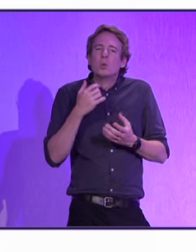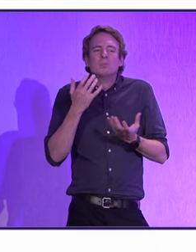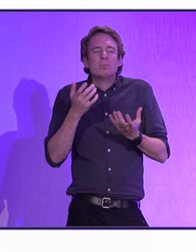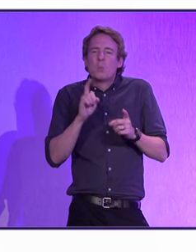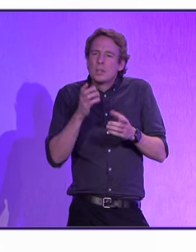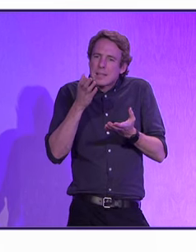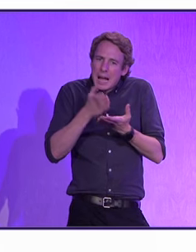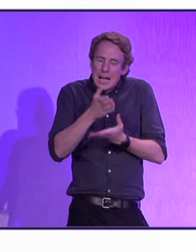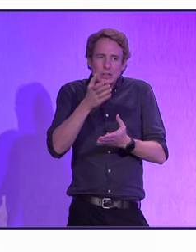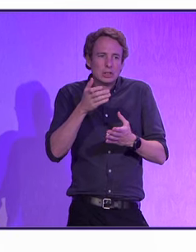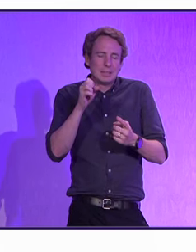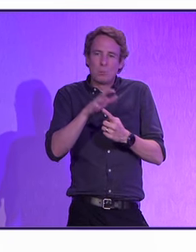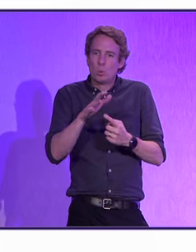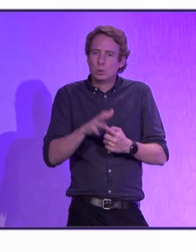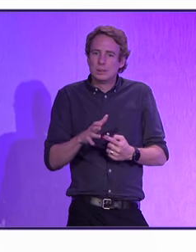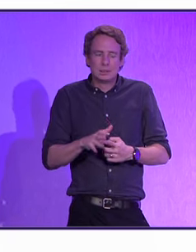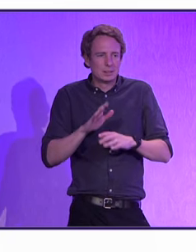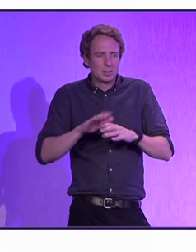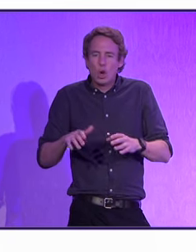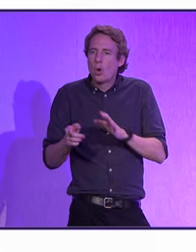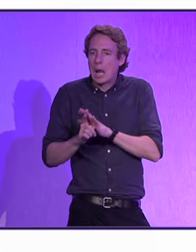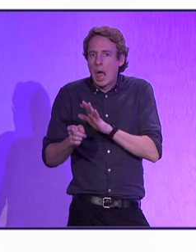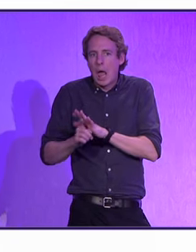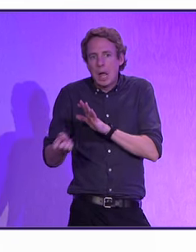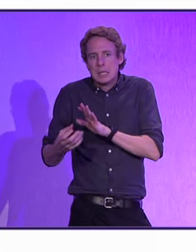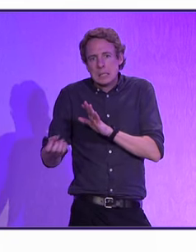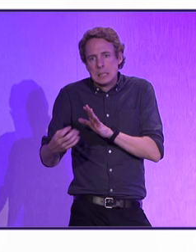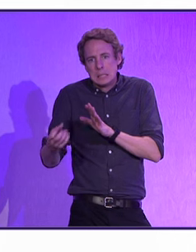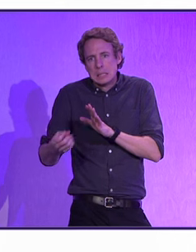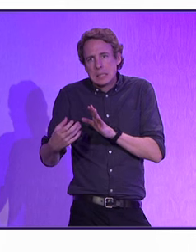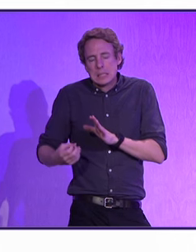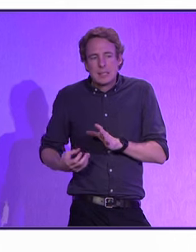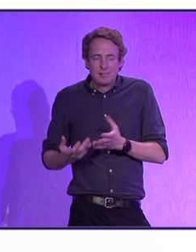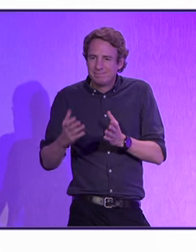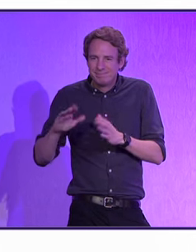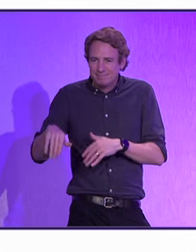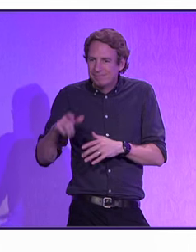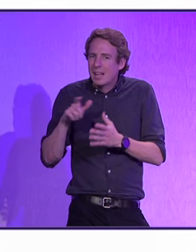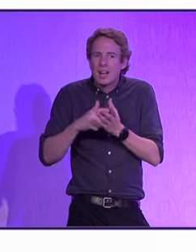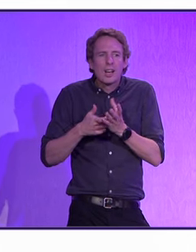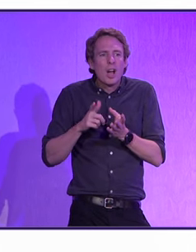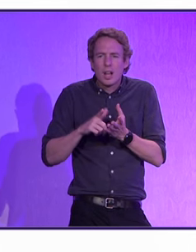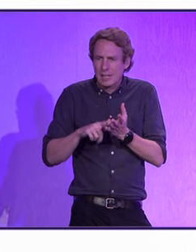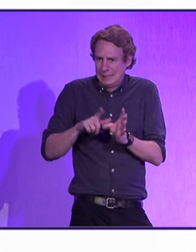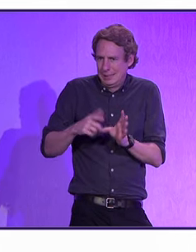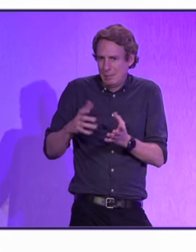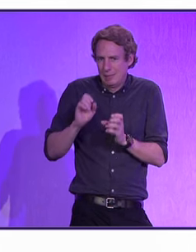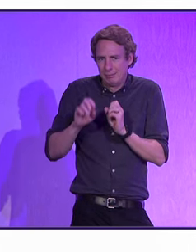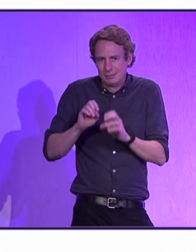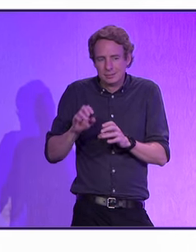actually important rather than having the million alerts that Carrie's talking about. It's to, you know, create